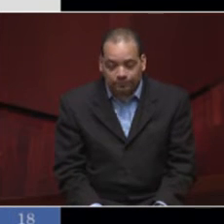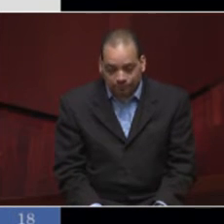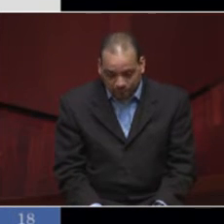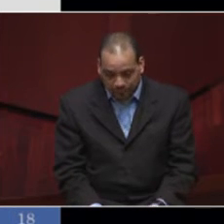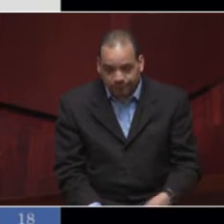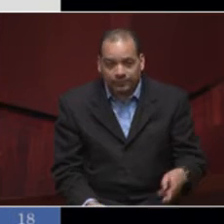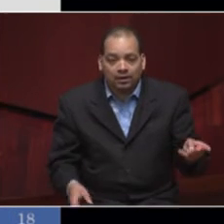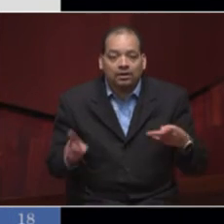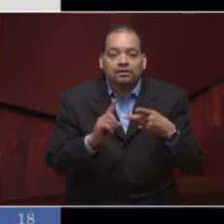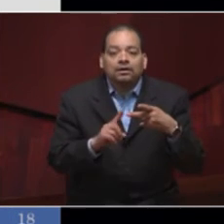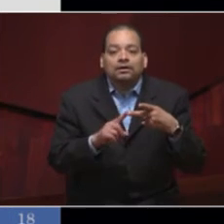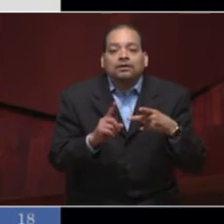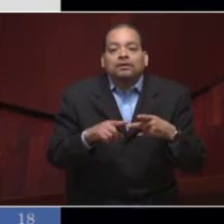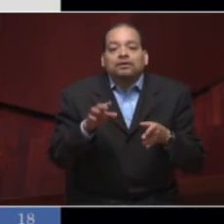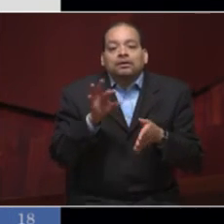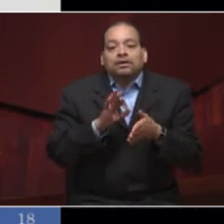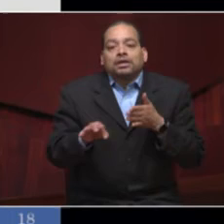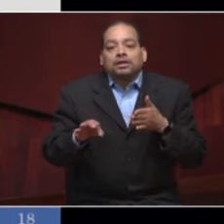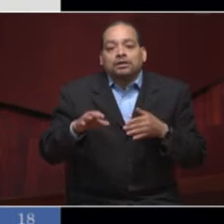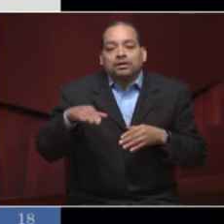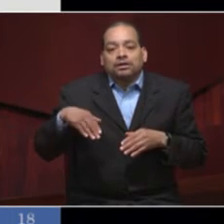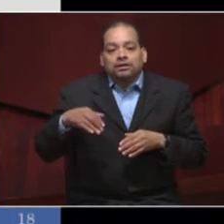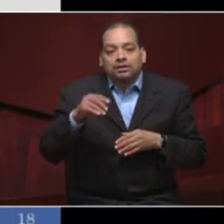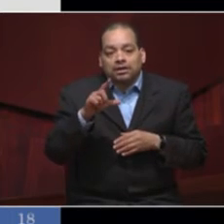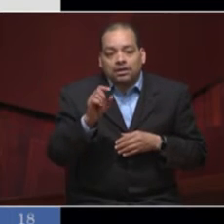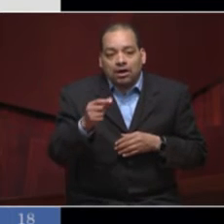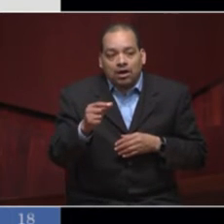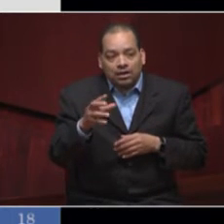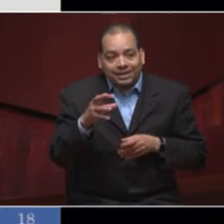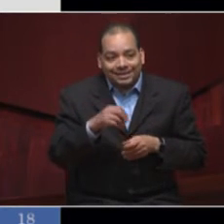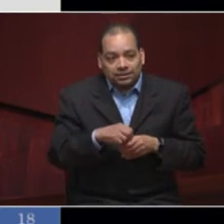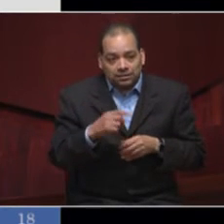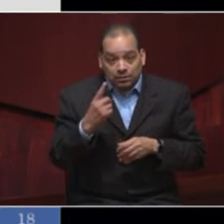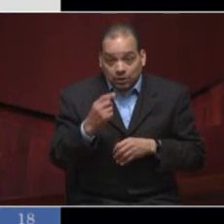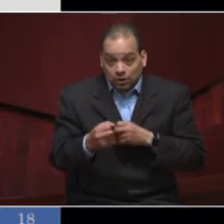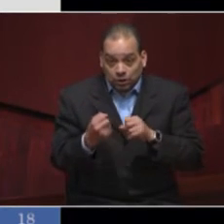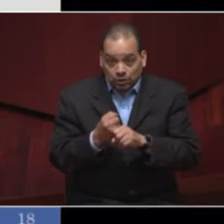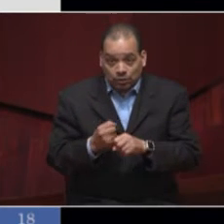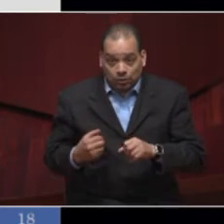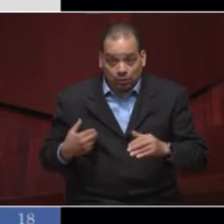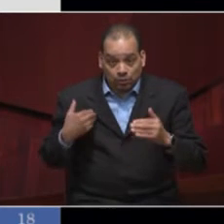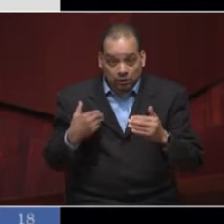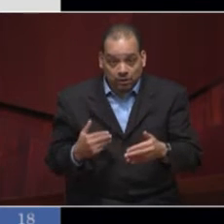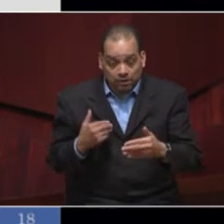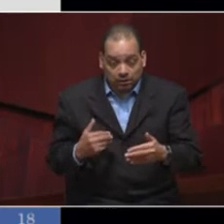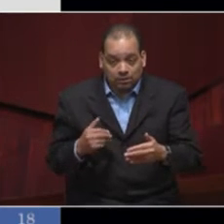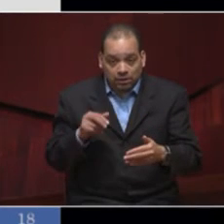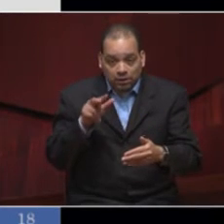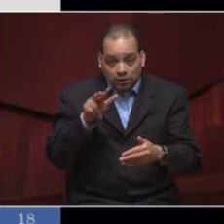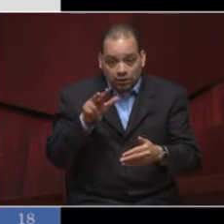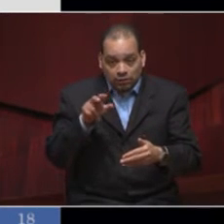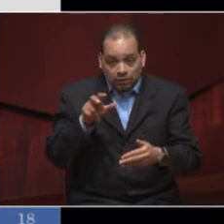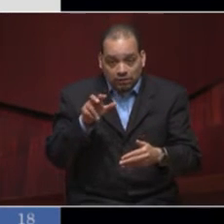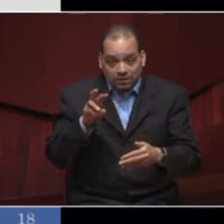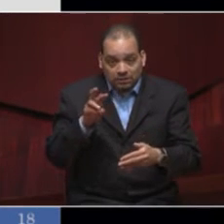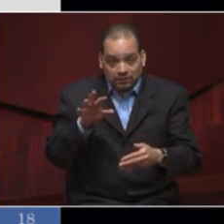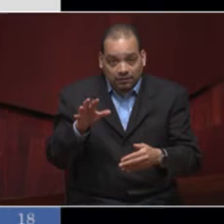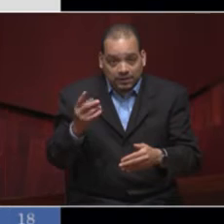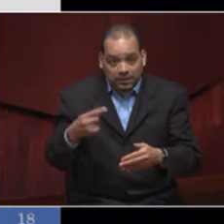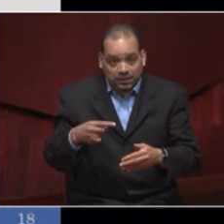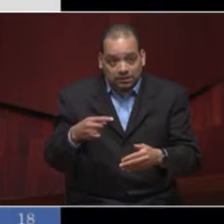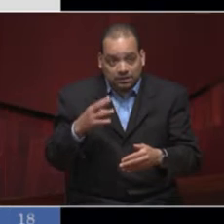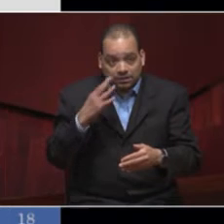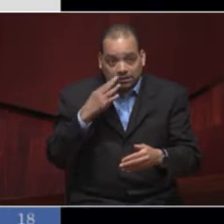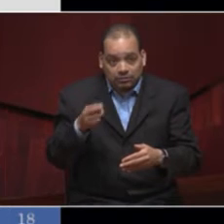Secondly, an account that has not been logged into in a year's time, 365 days, that will automatically